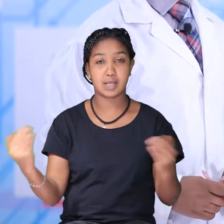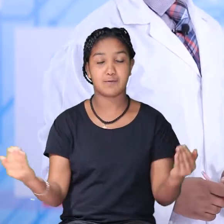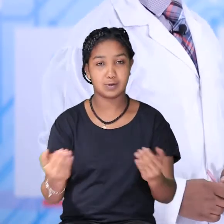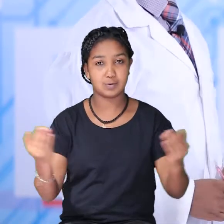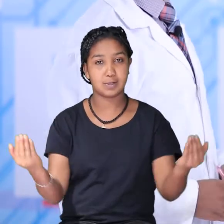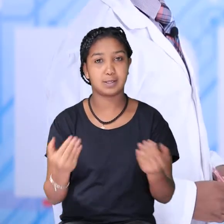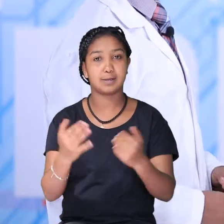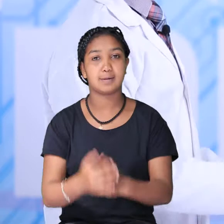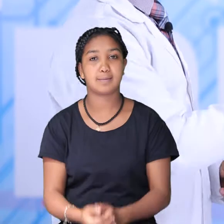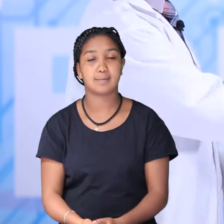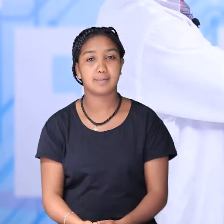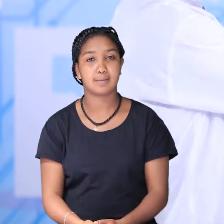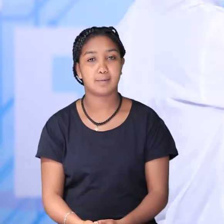reinforcement.